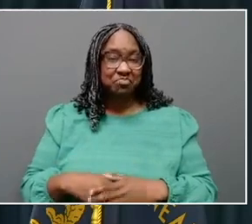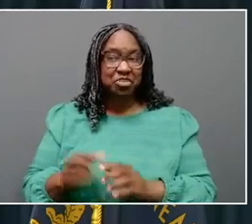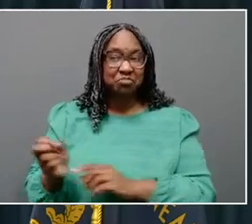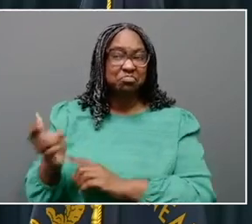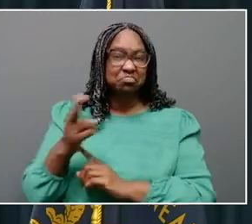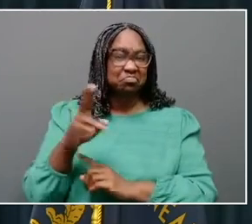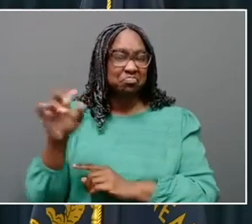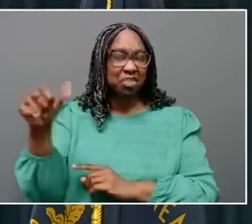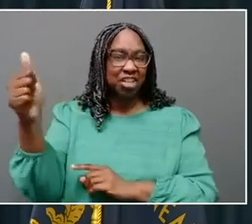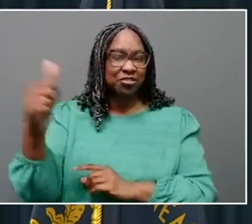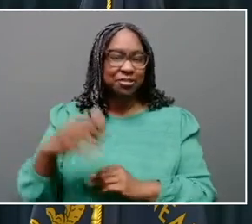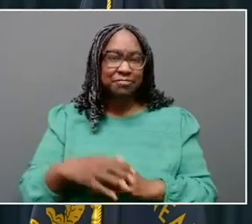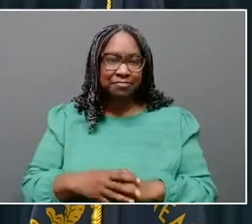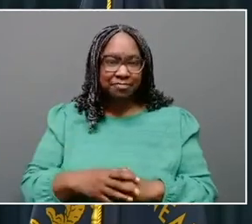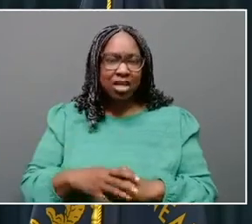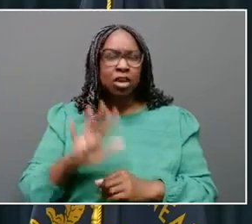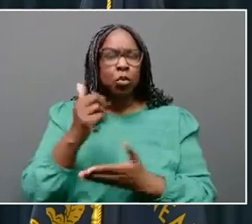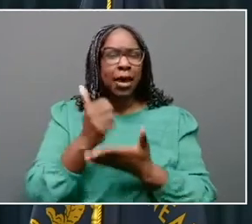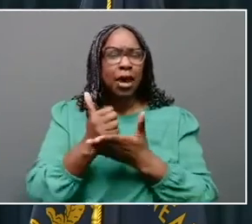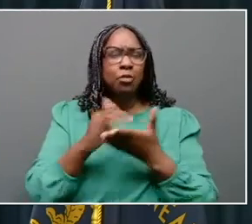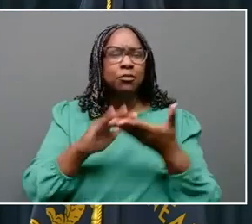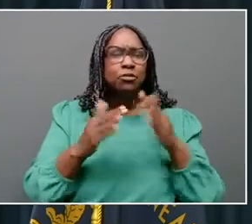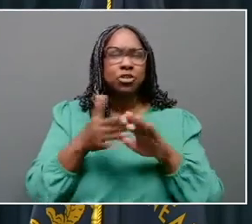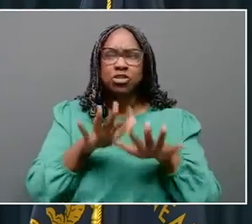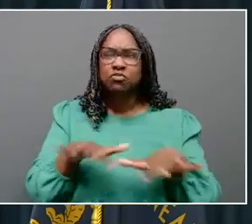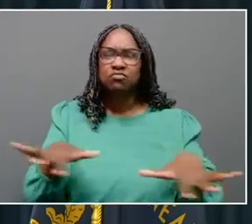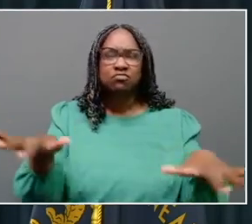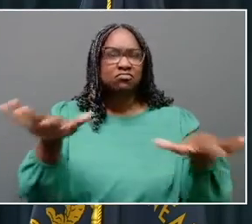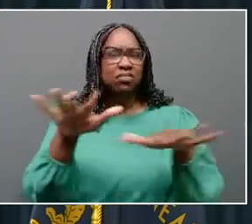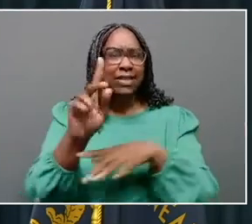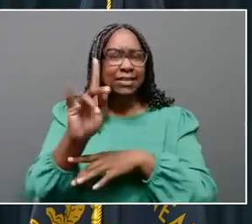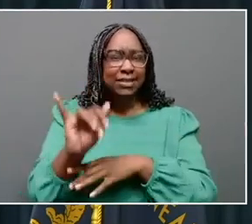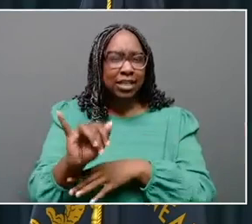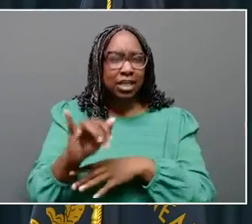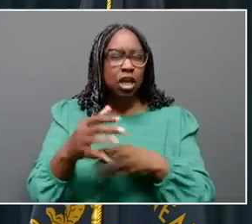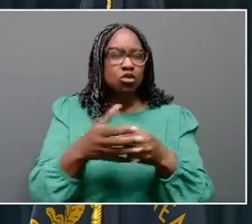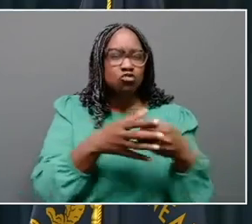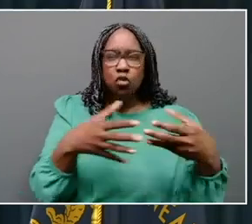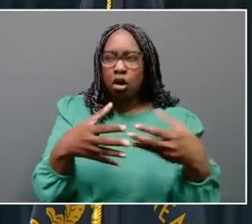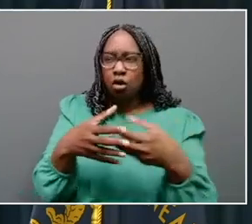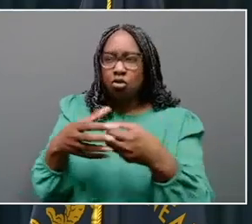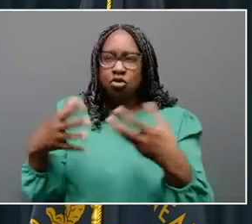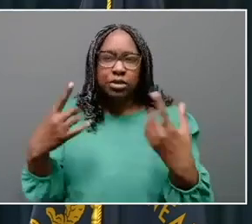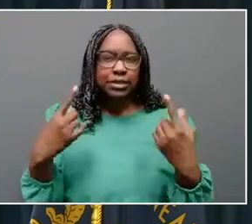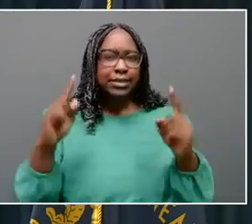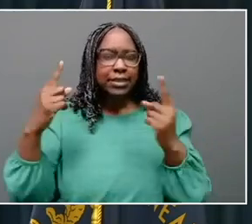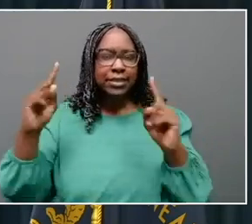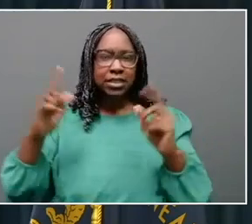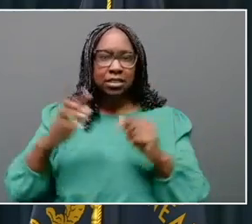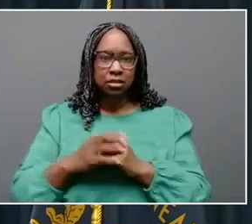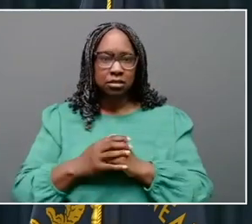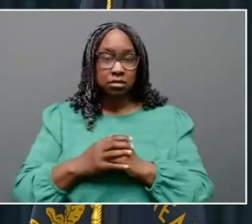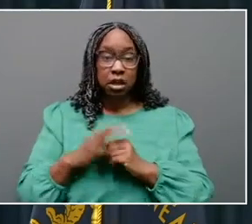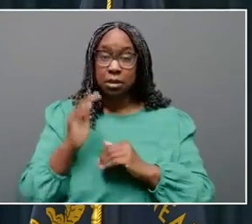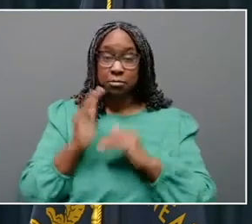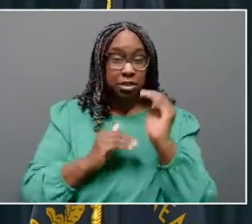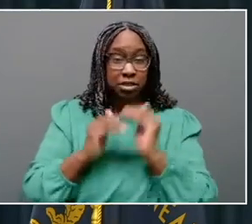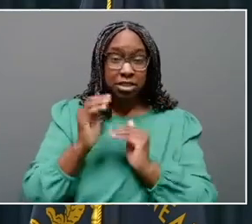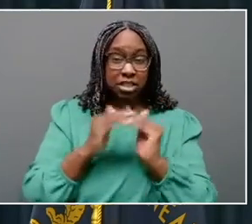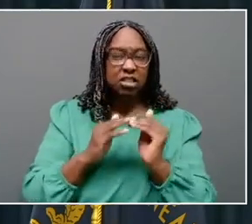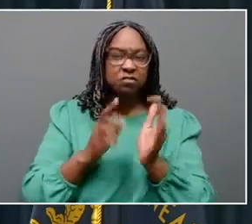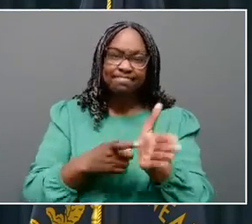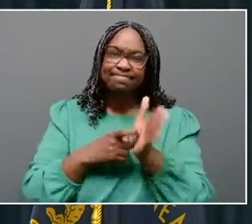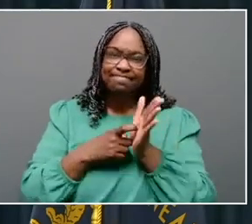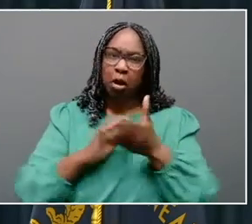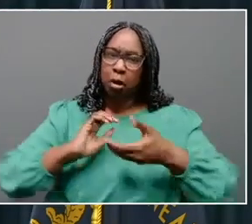help communities across the state grow and succeed. Building these projects wouldn't be possible without a lot of partners. The Kentucky Association